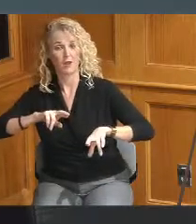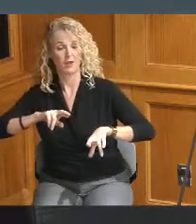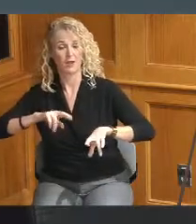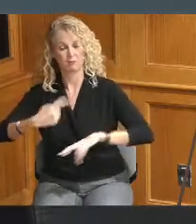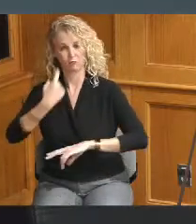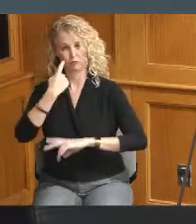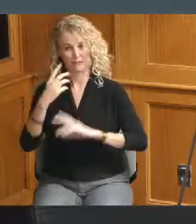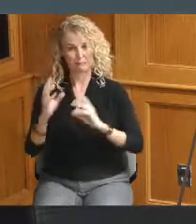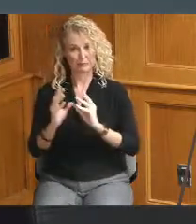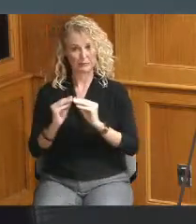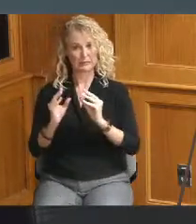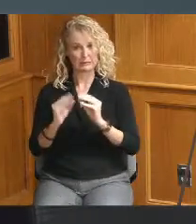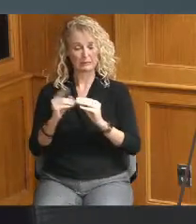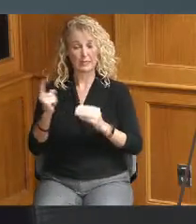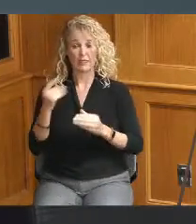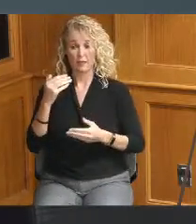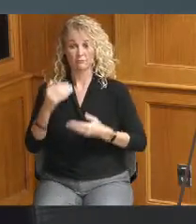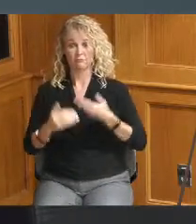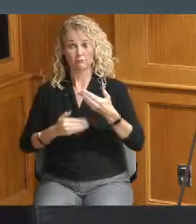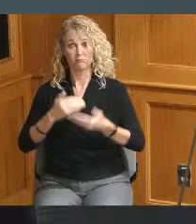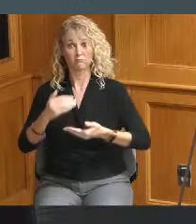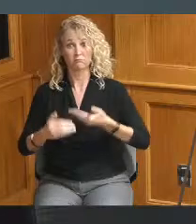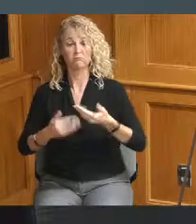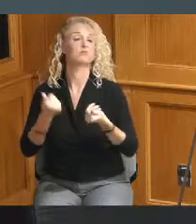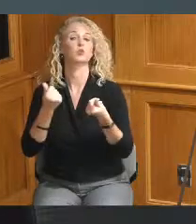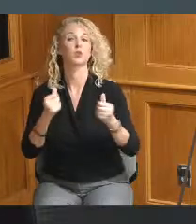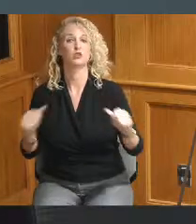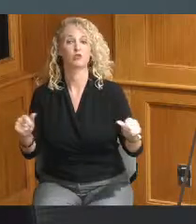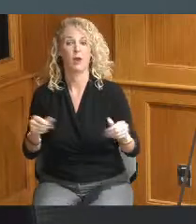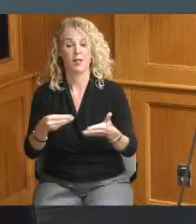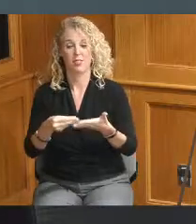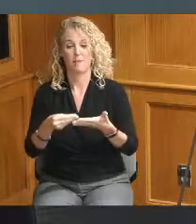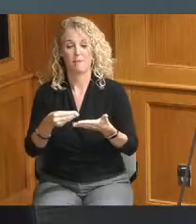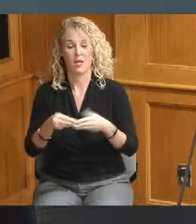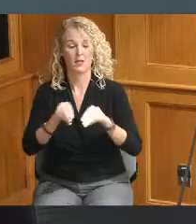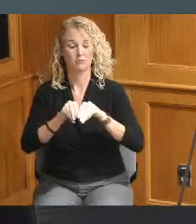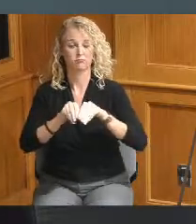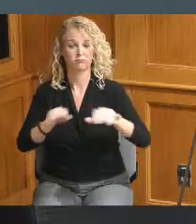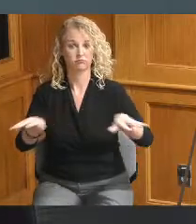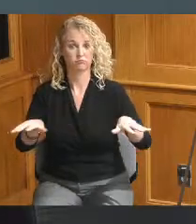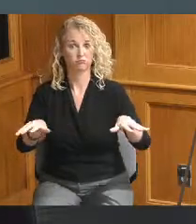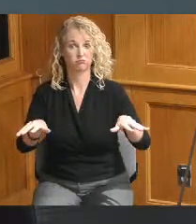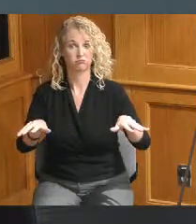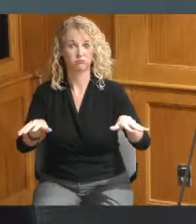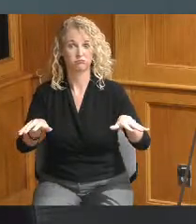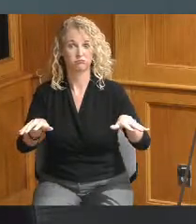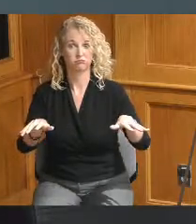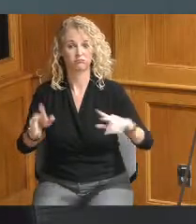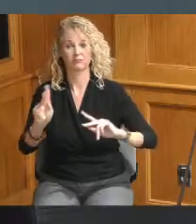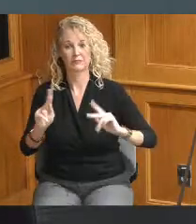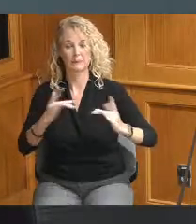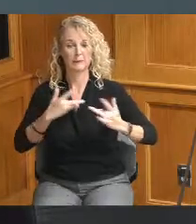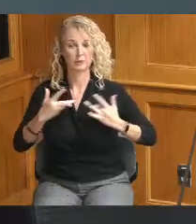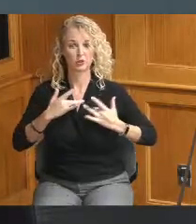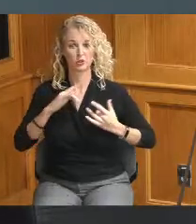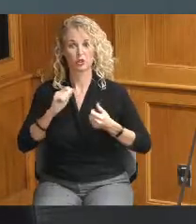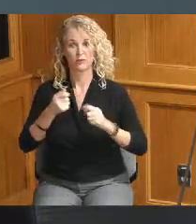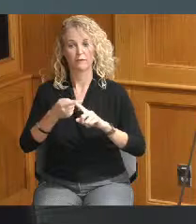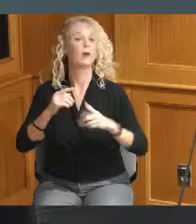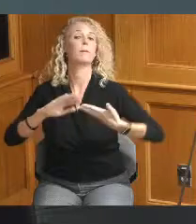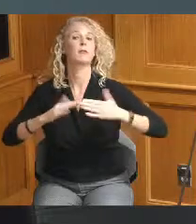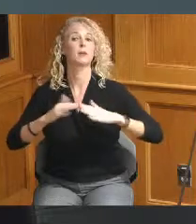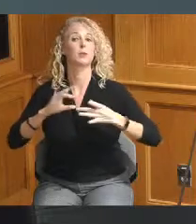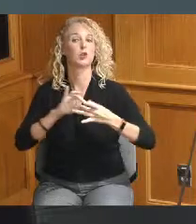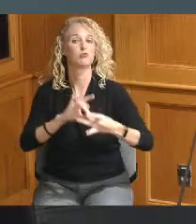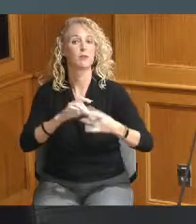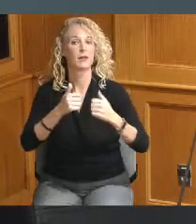meeting on them. They're moving forward as we try to distribute the monies for those that are having concerns in the community as it